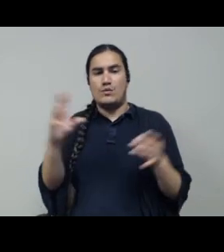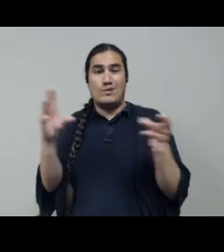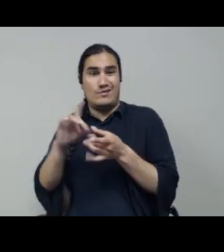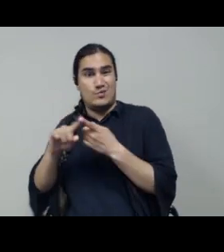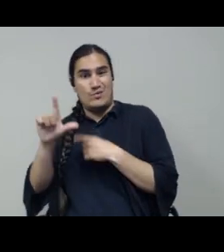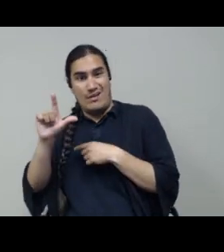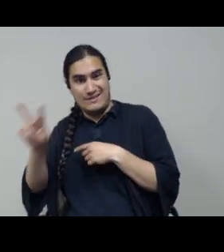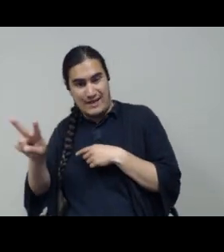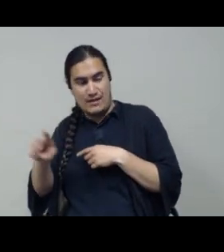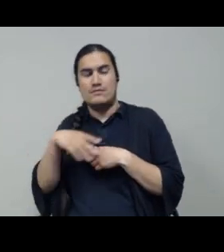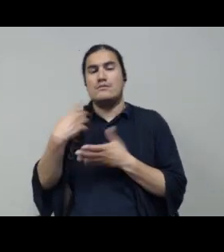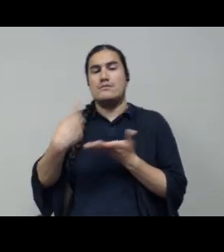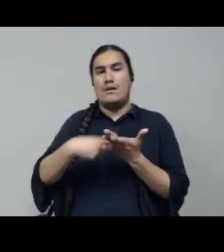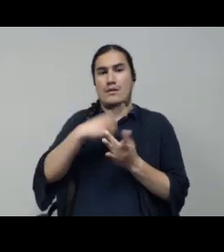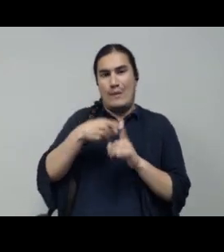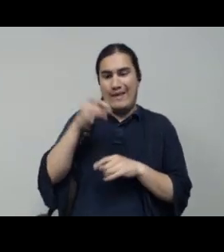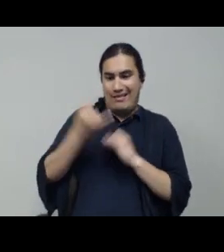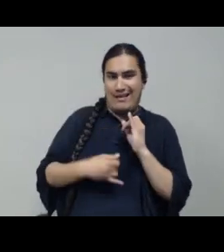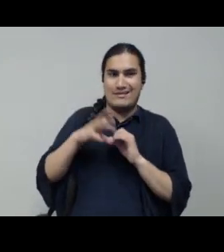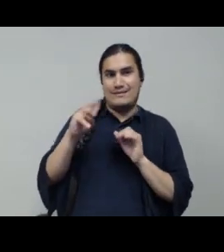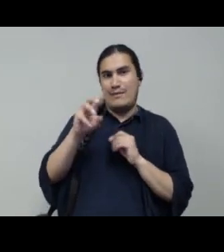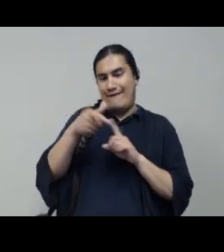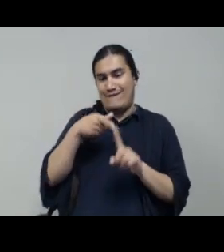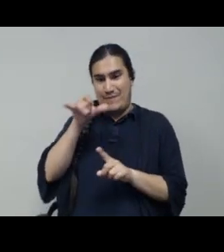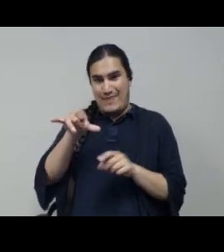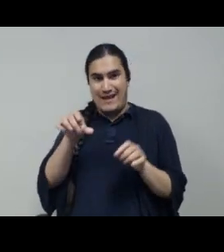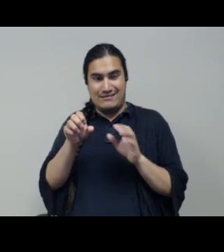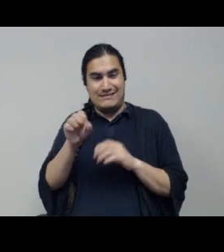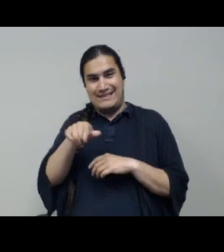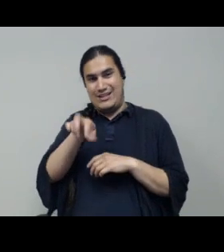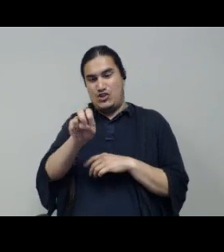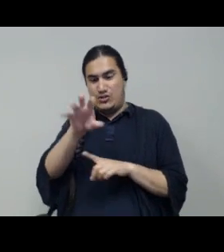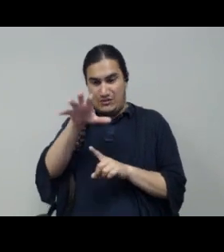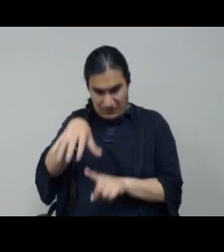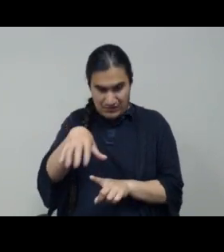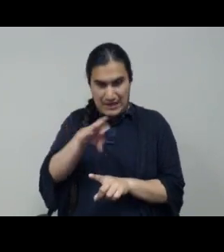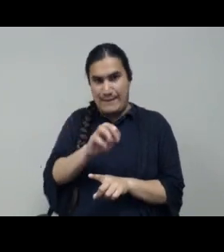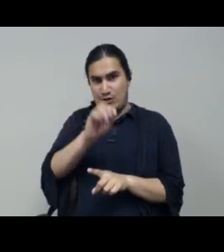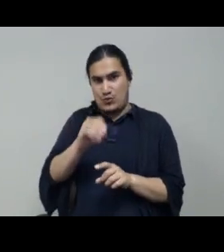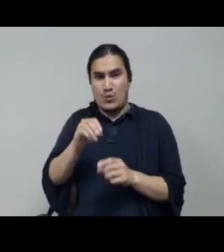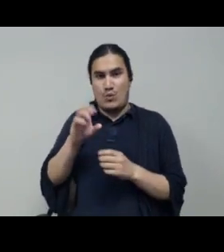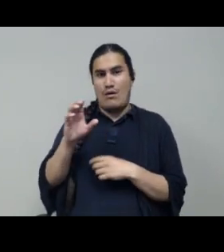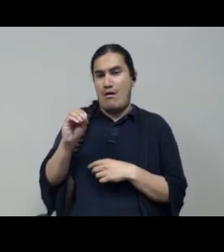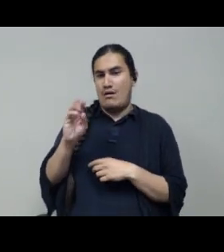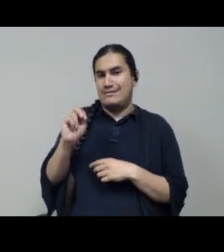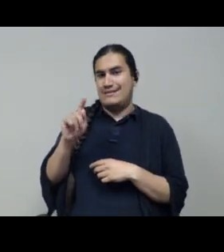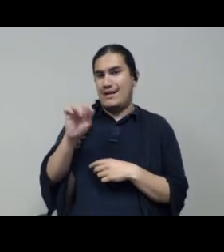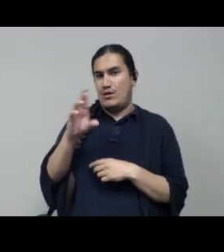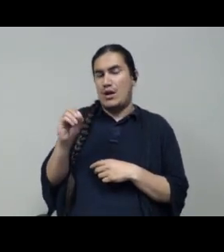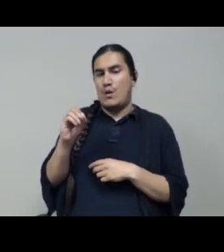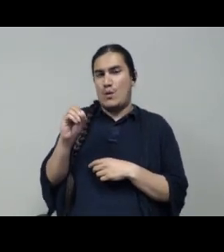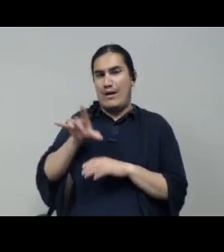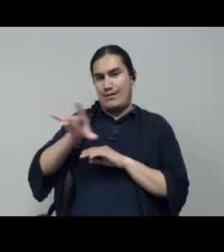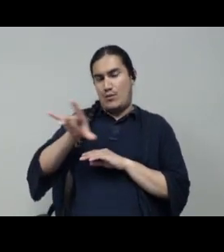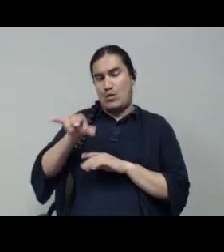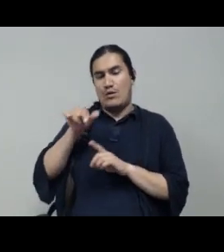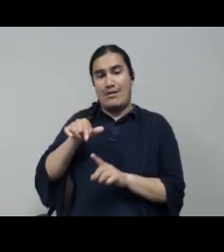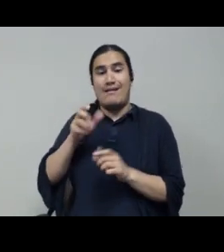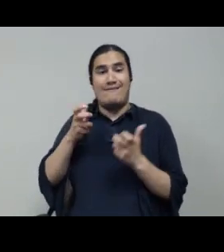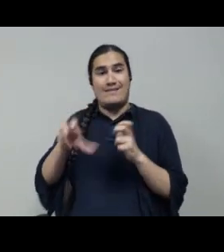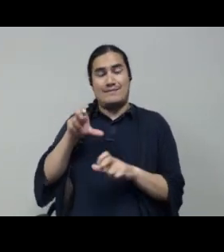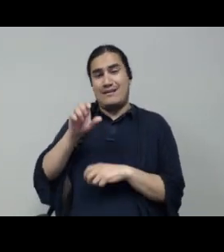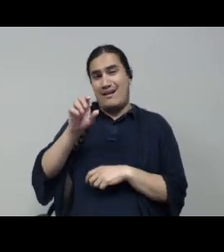will make that last mile connection from that station, that Metrolink station, Ontario International Airport. The investment on I-10